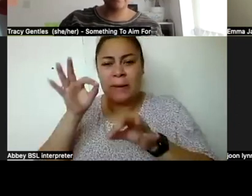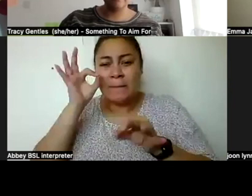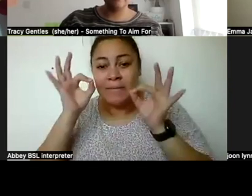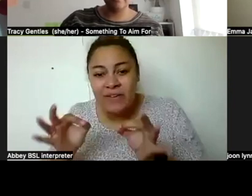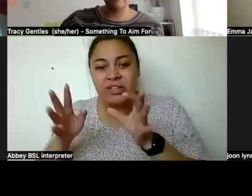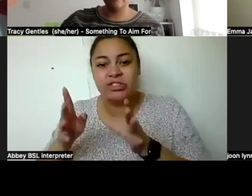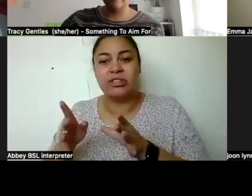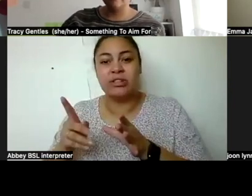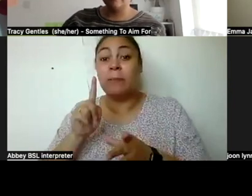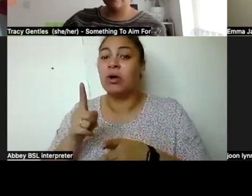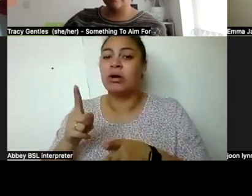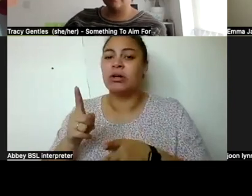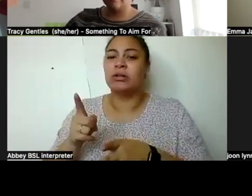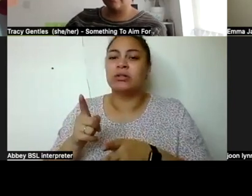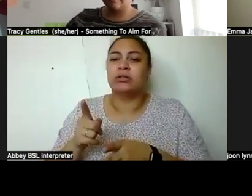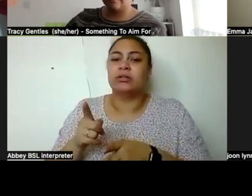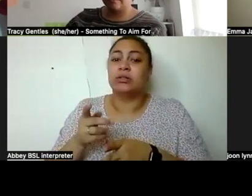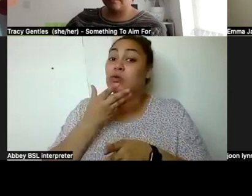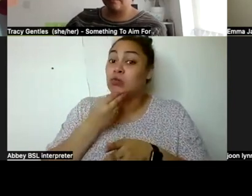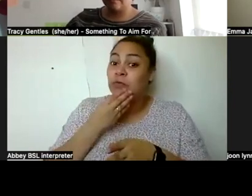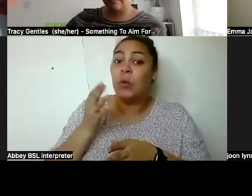But it was really useful when